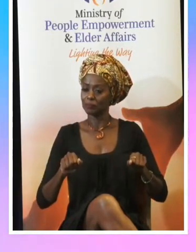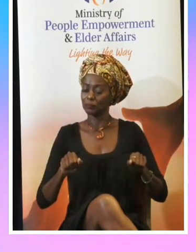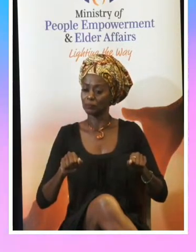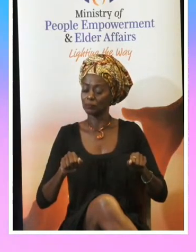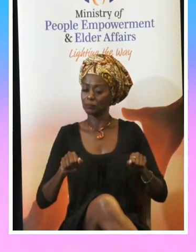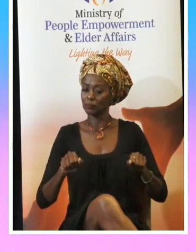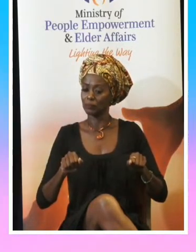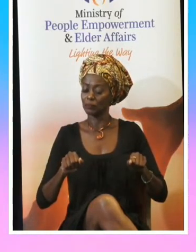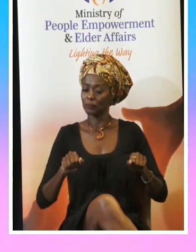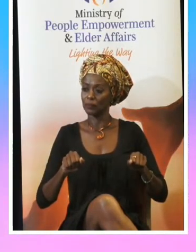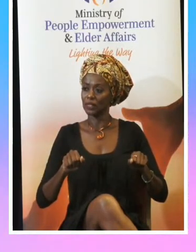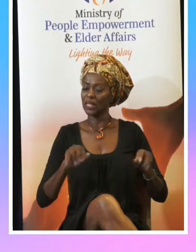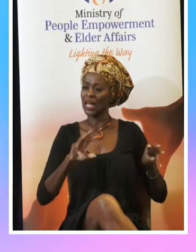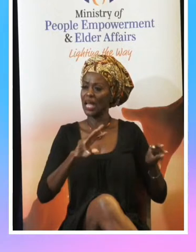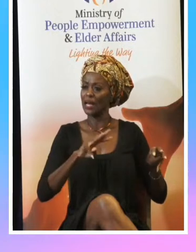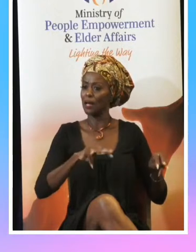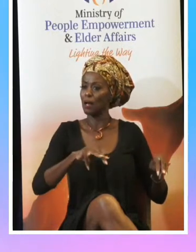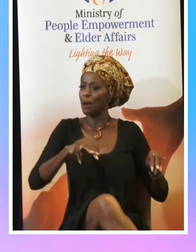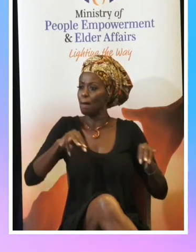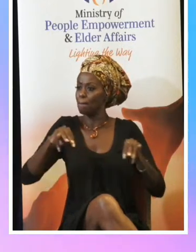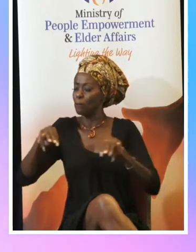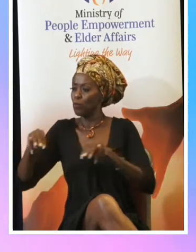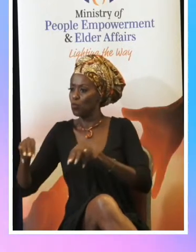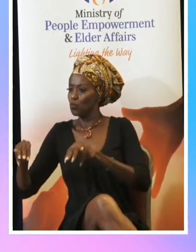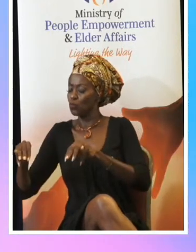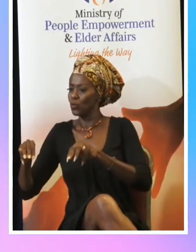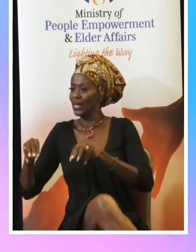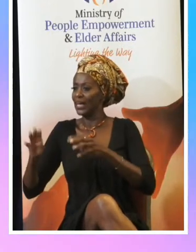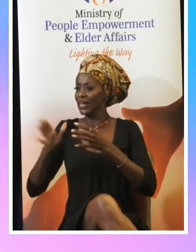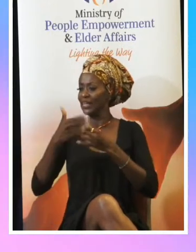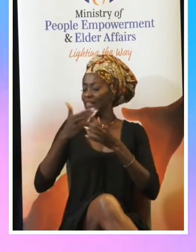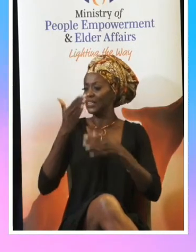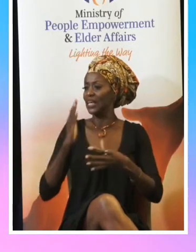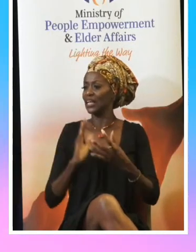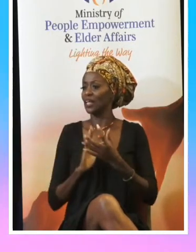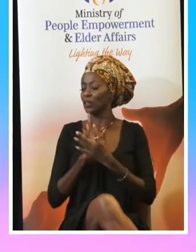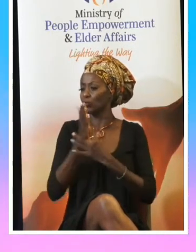schools. Yesterday I told the story of